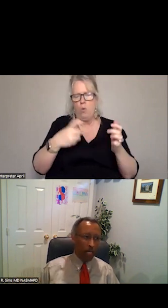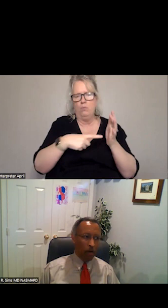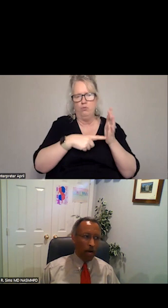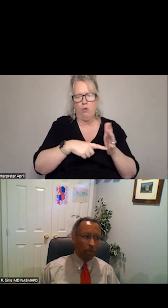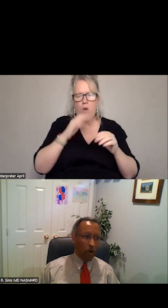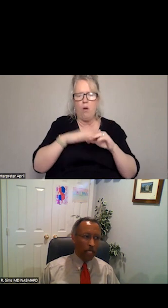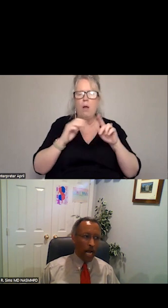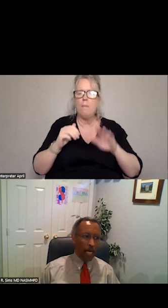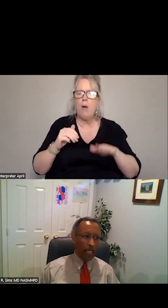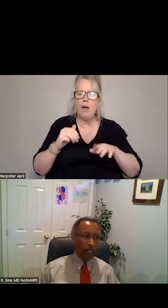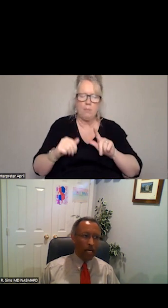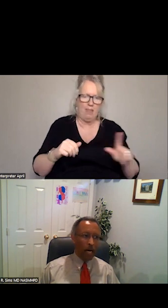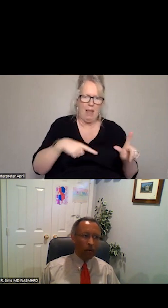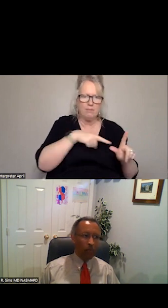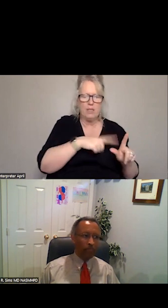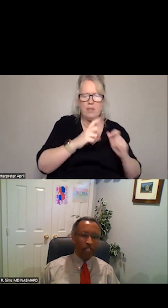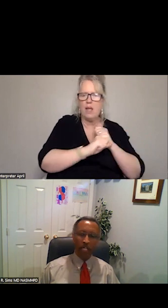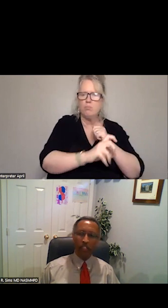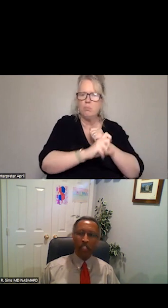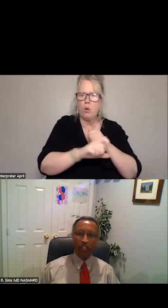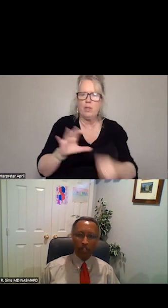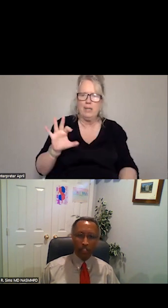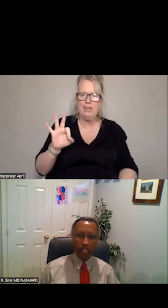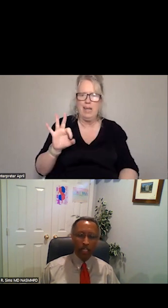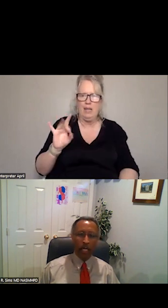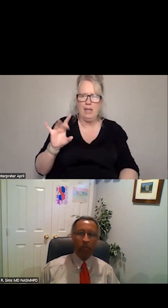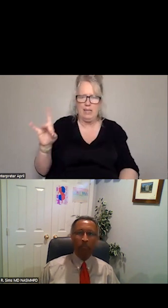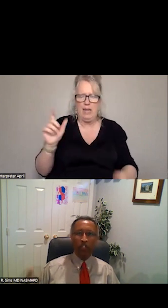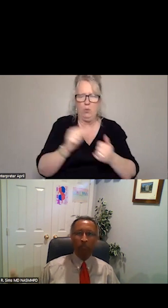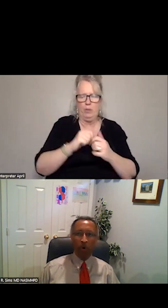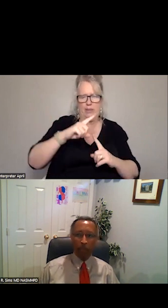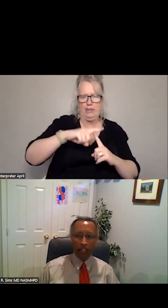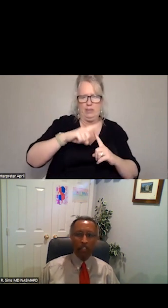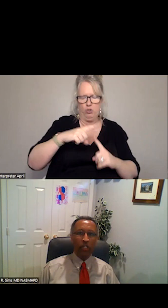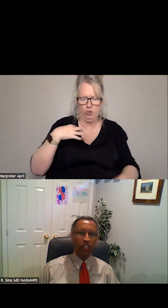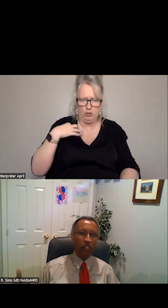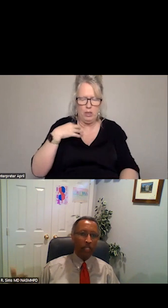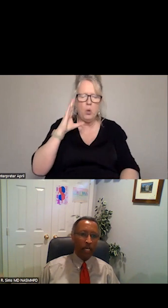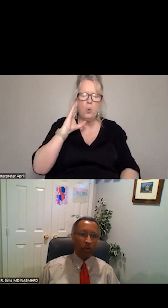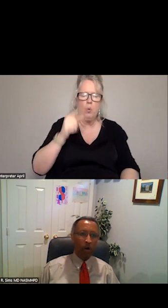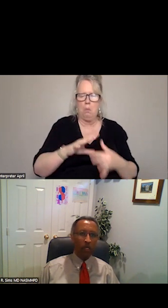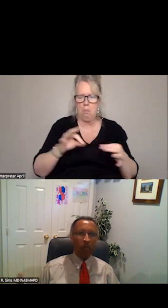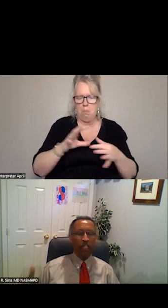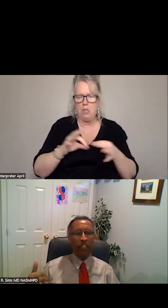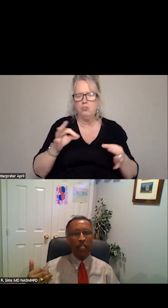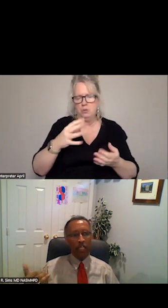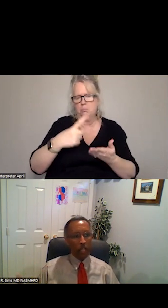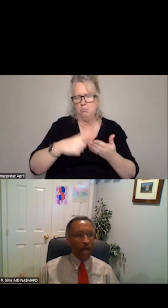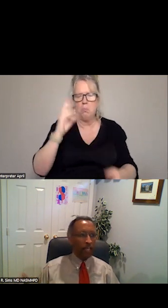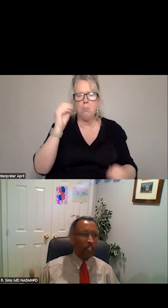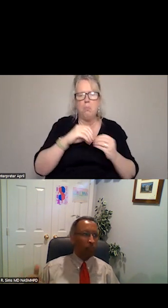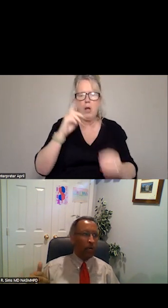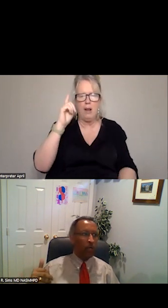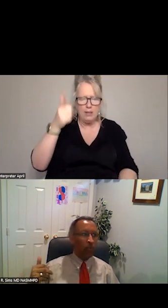left about promoting 988 with the t-shirts. And again, we'll mention more about t-shirts a little bit later on, but this is